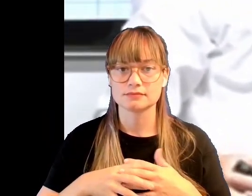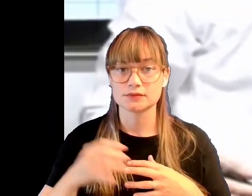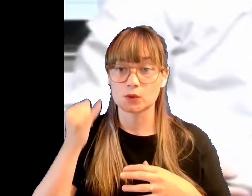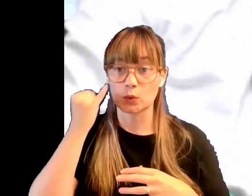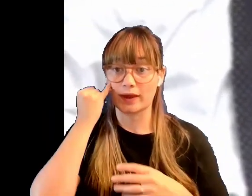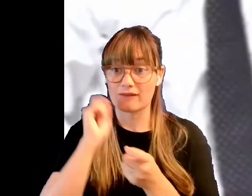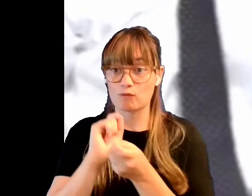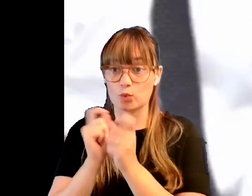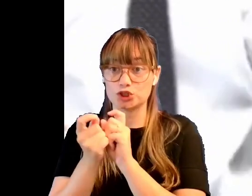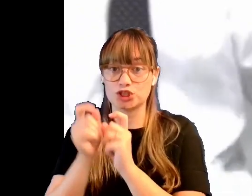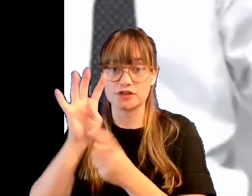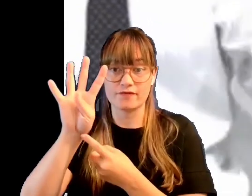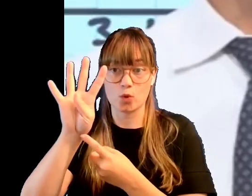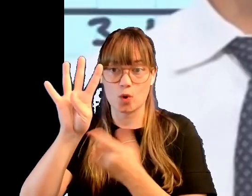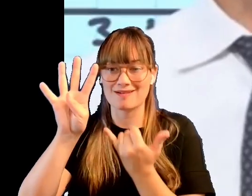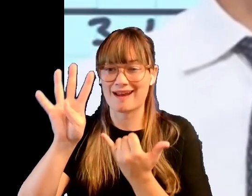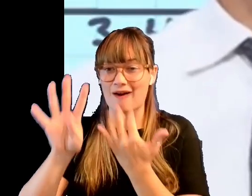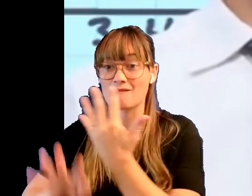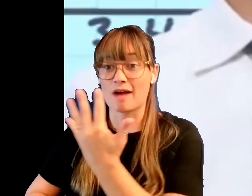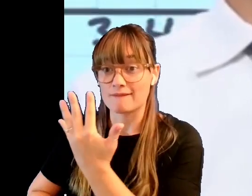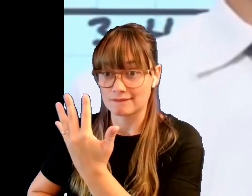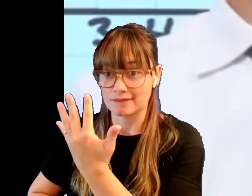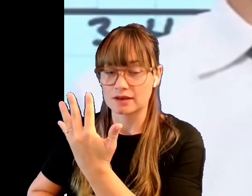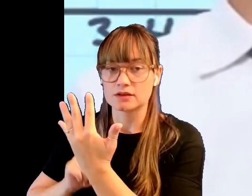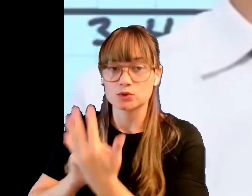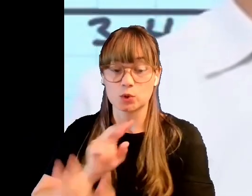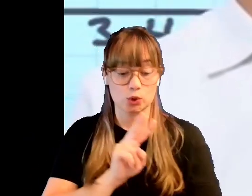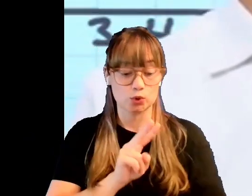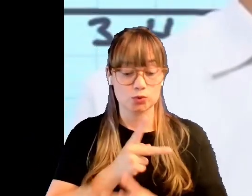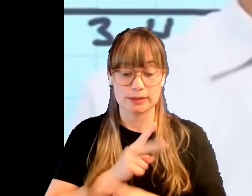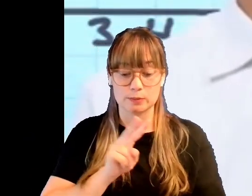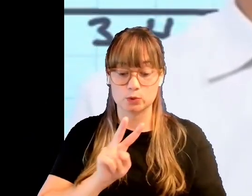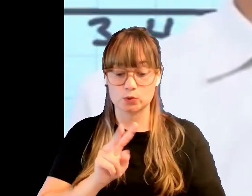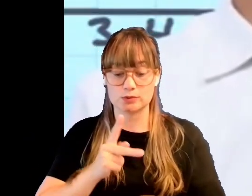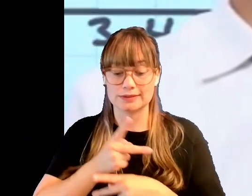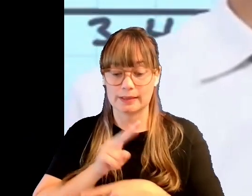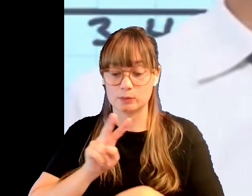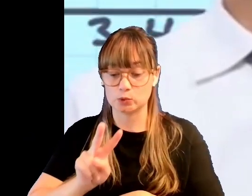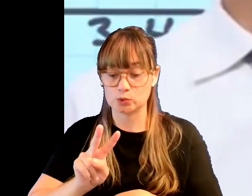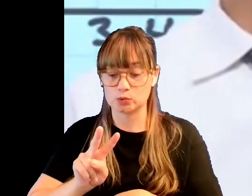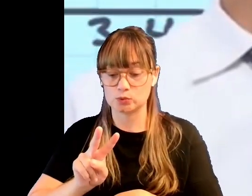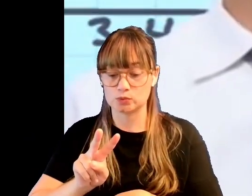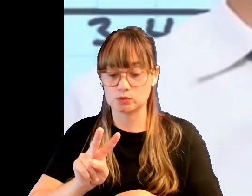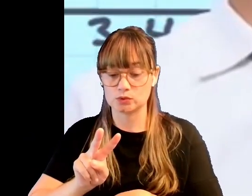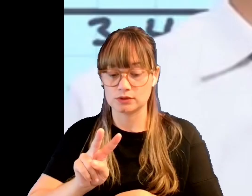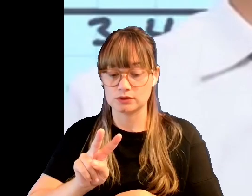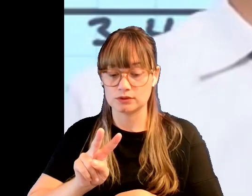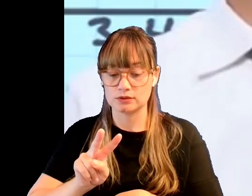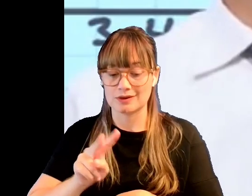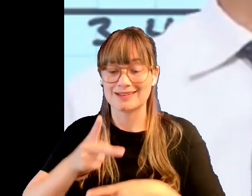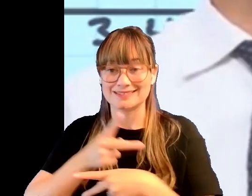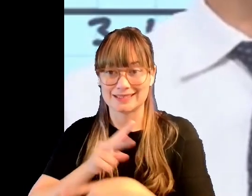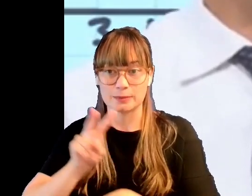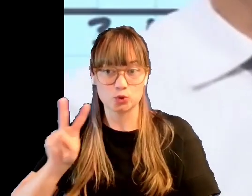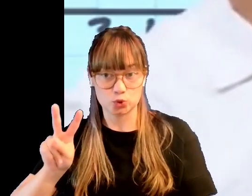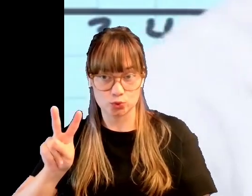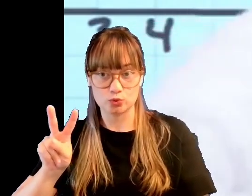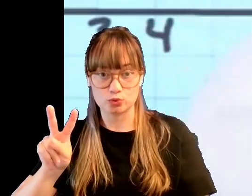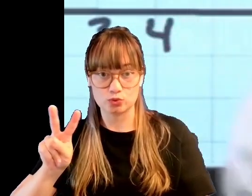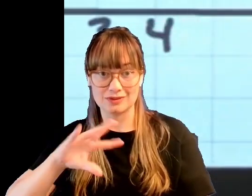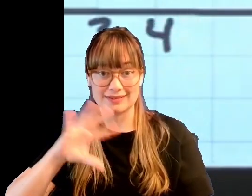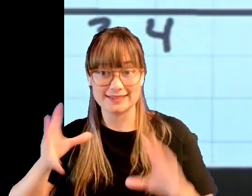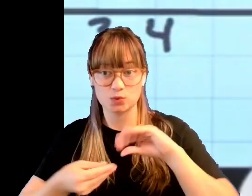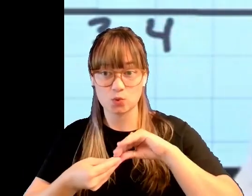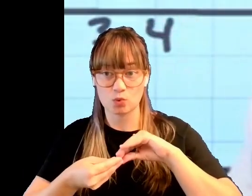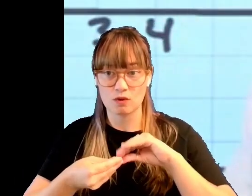for x, 2 times 2 times 2 times 2 was 16 times 2